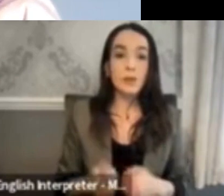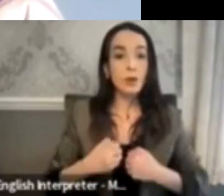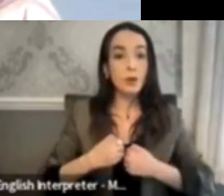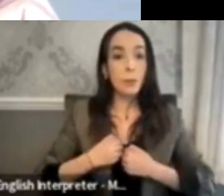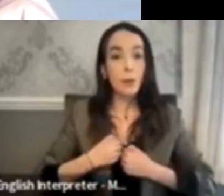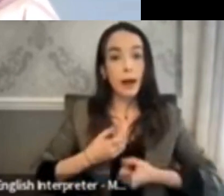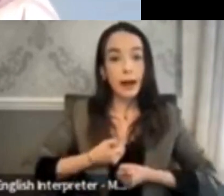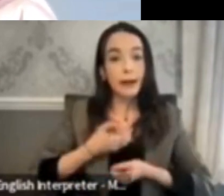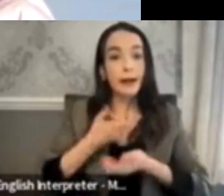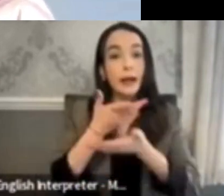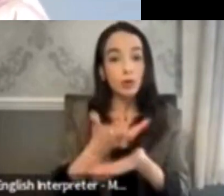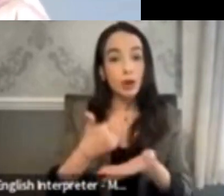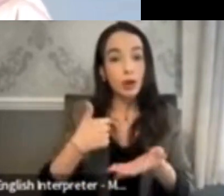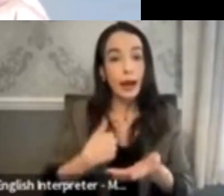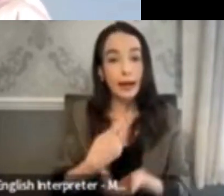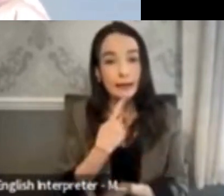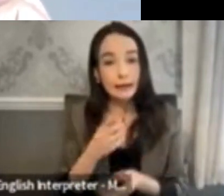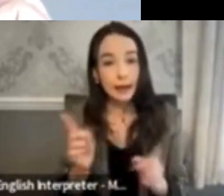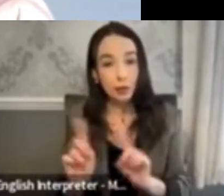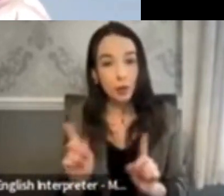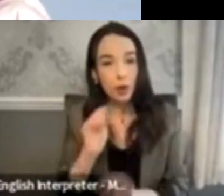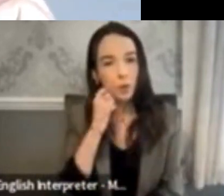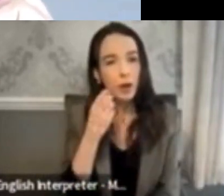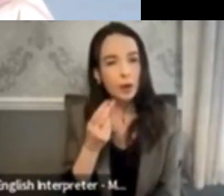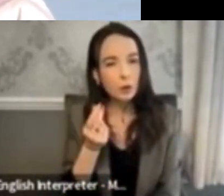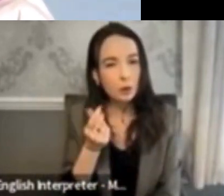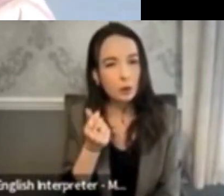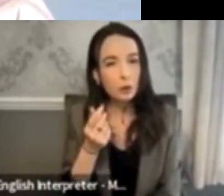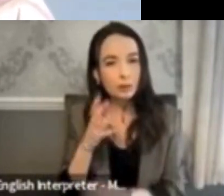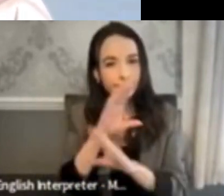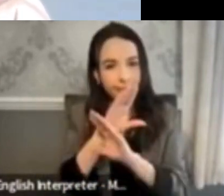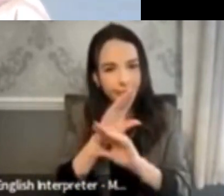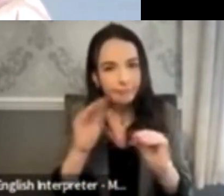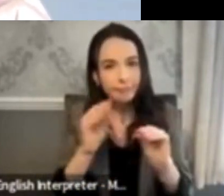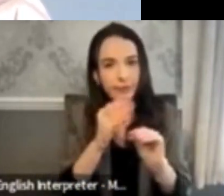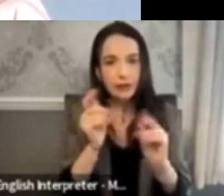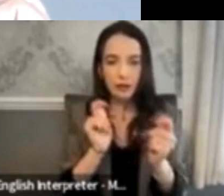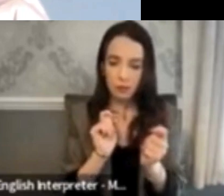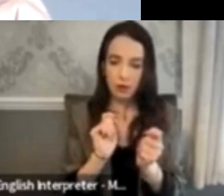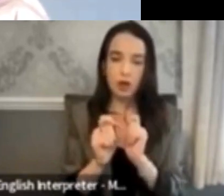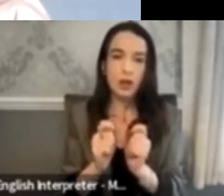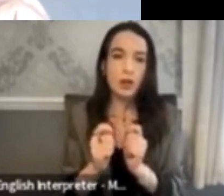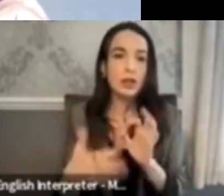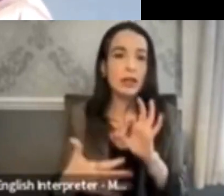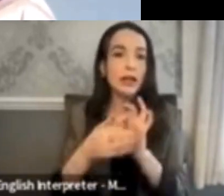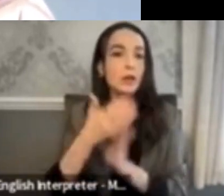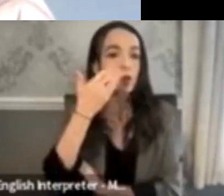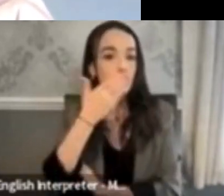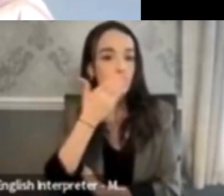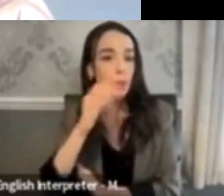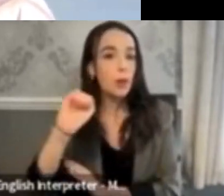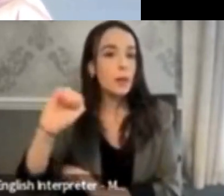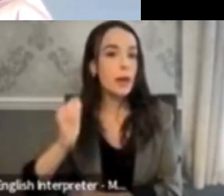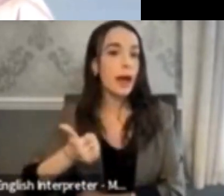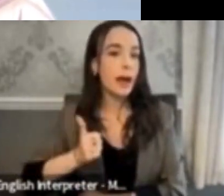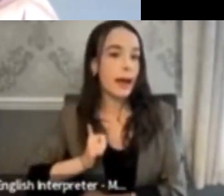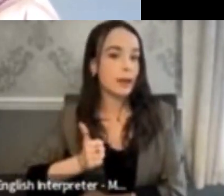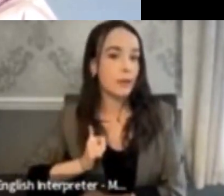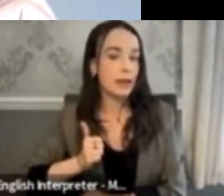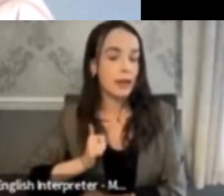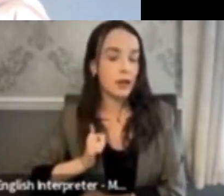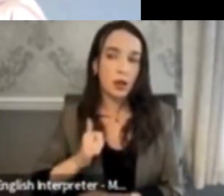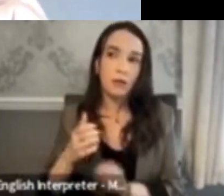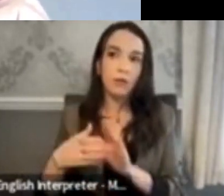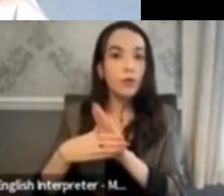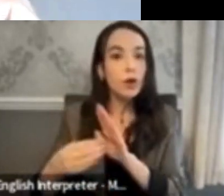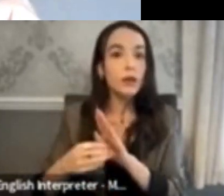introduction that we'll soon be announcing some changes in relation to expectations on schools regarding the school development plans,